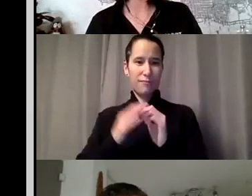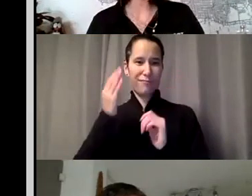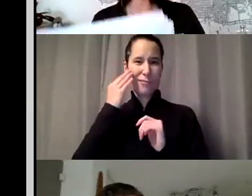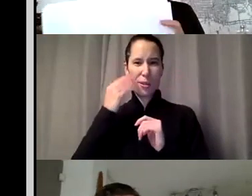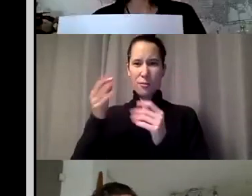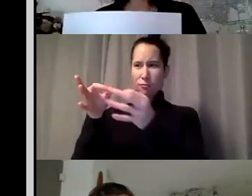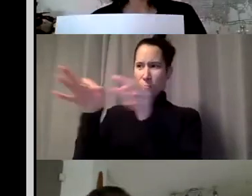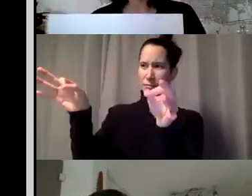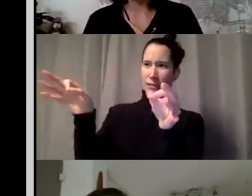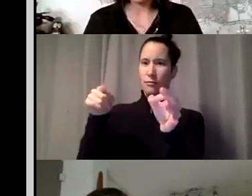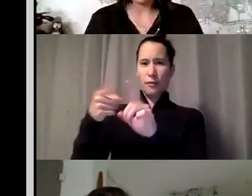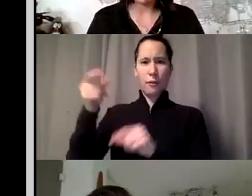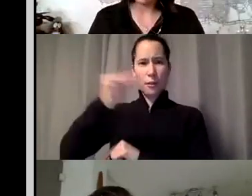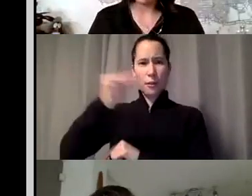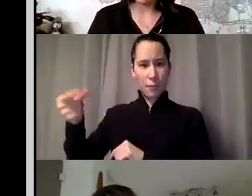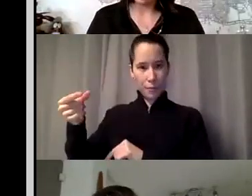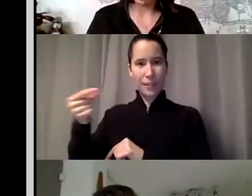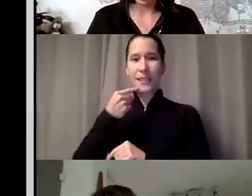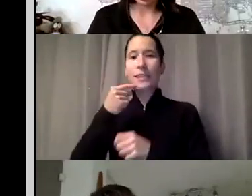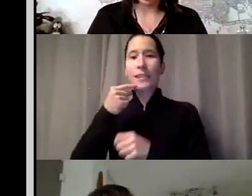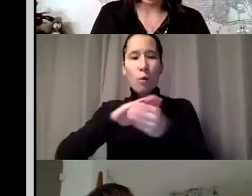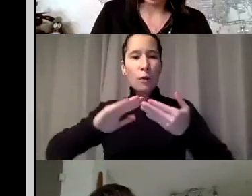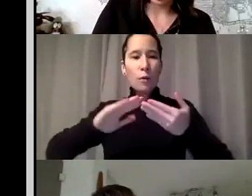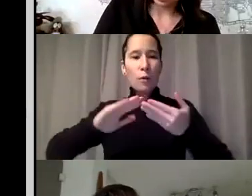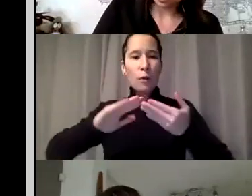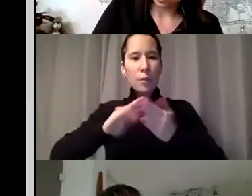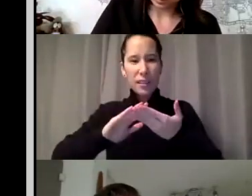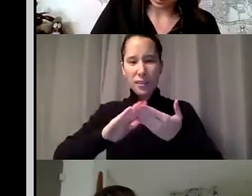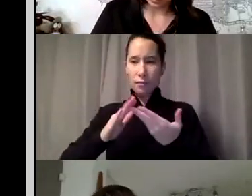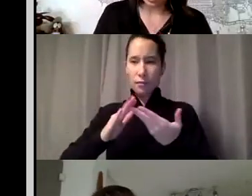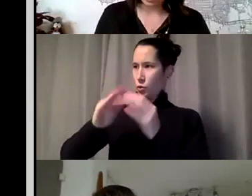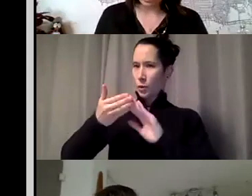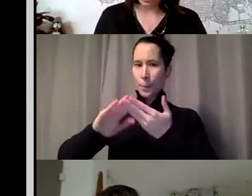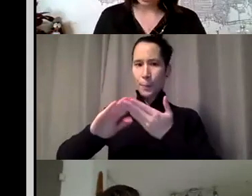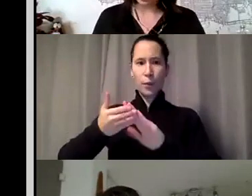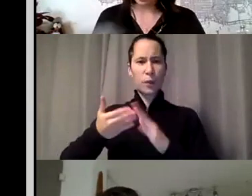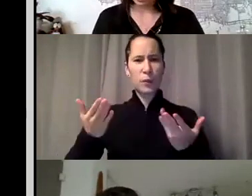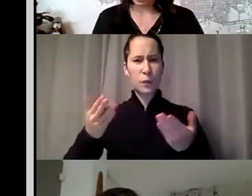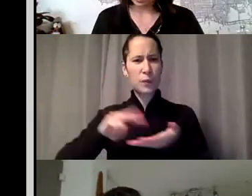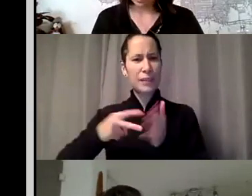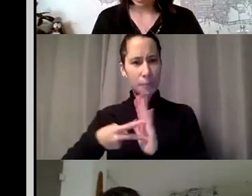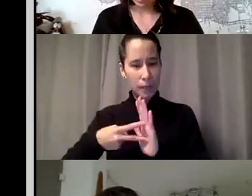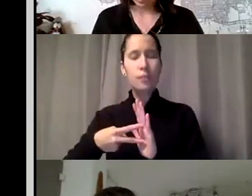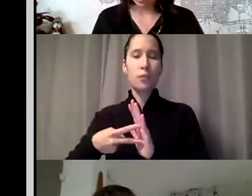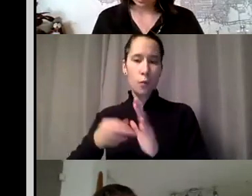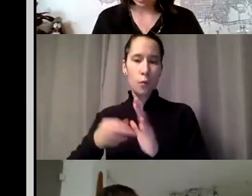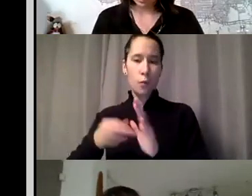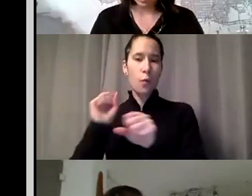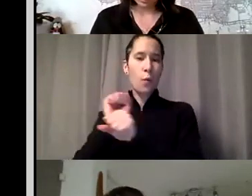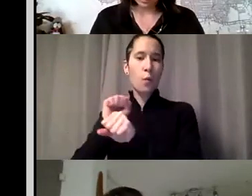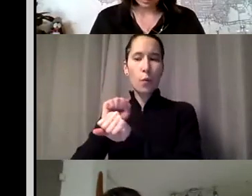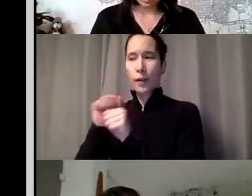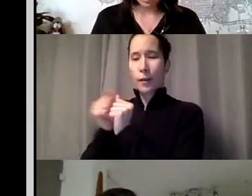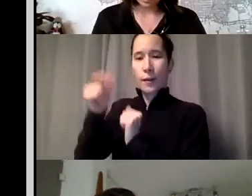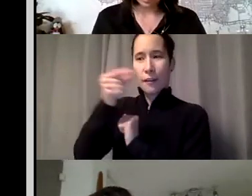government is local community, and what does local community mean? So we're working to shift that language,